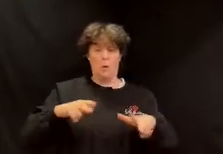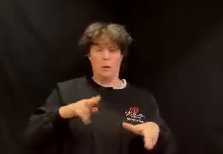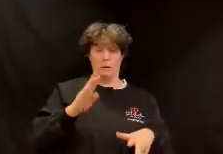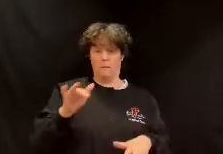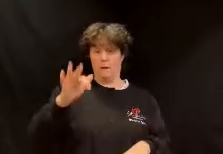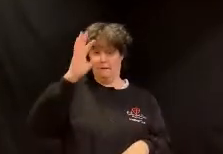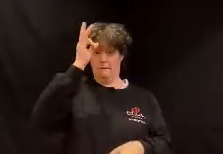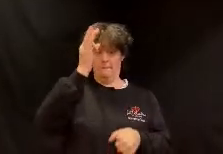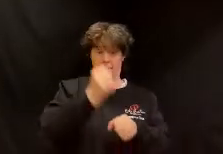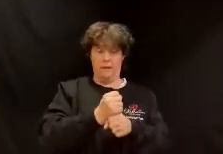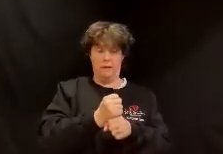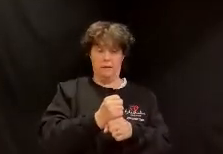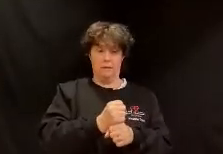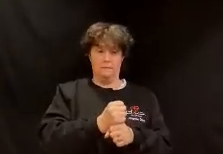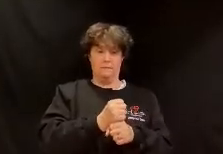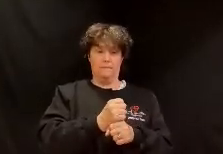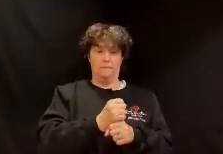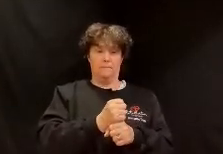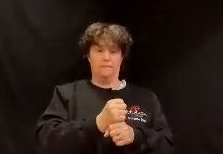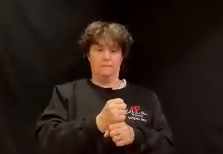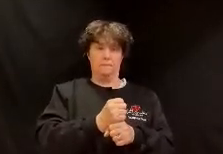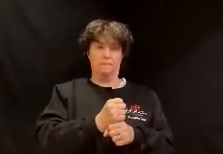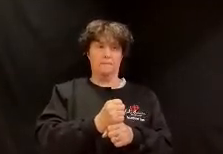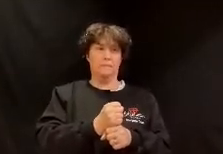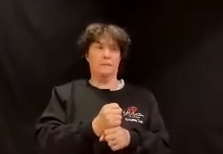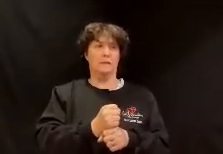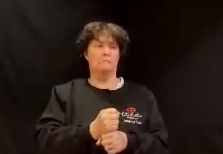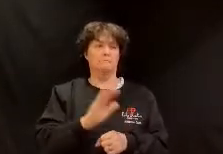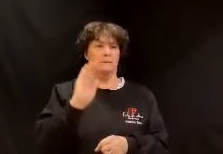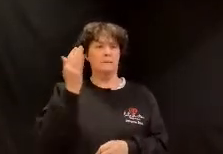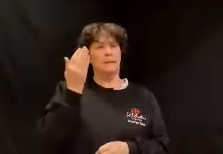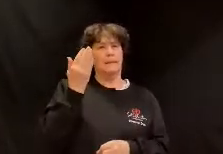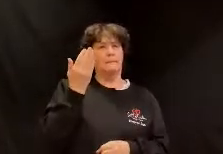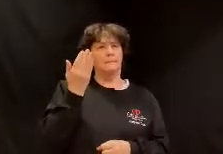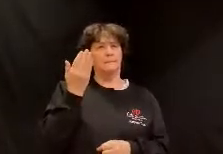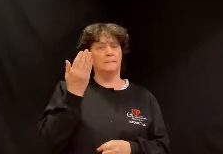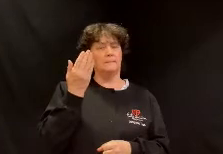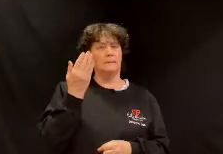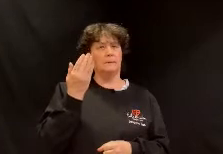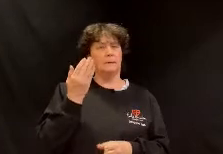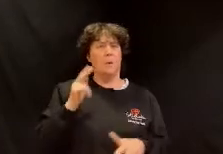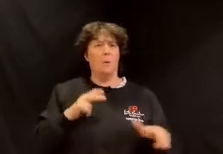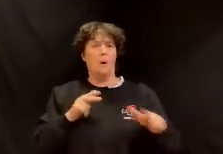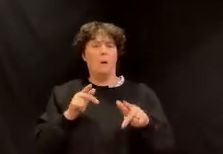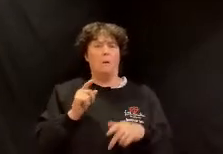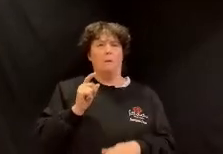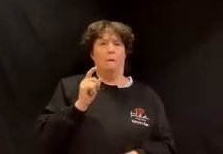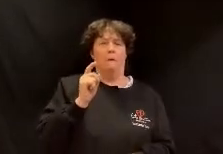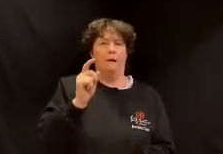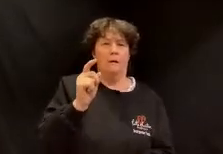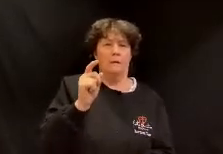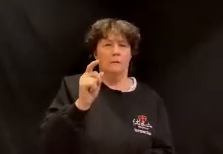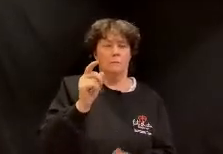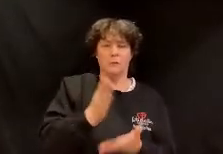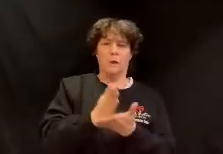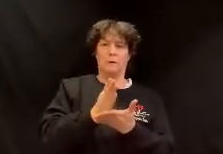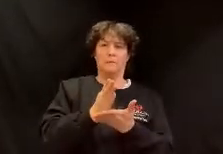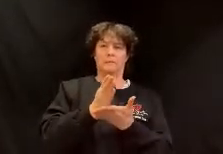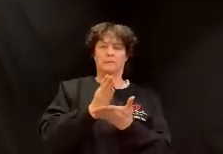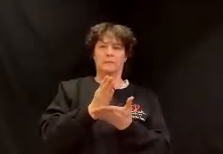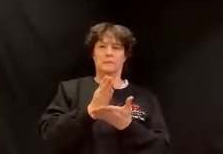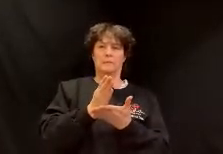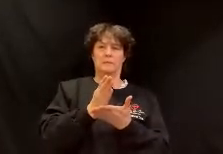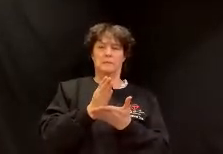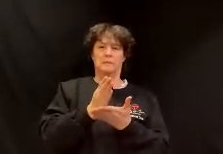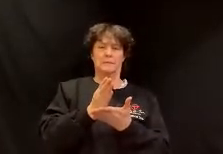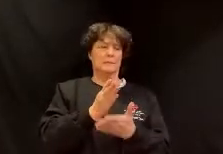And we've certainly, it seems like we get so far and then we just stop and we keep just digging and picking,